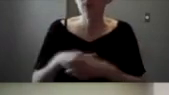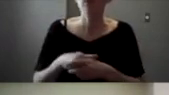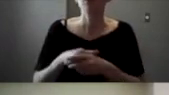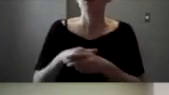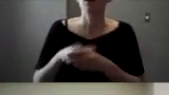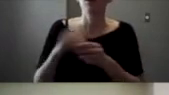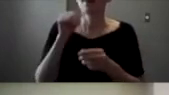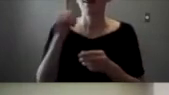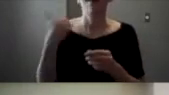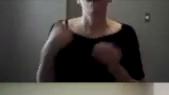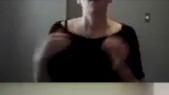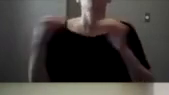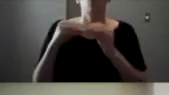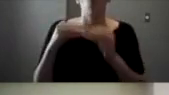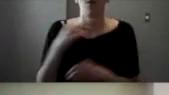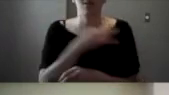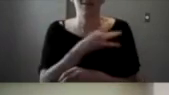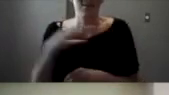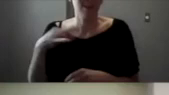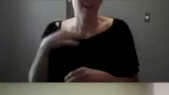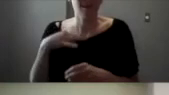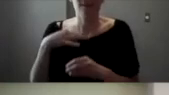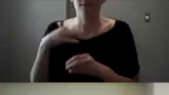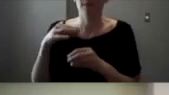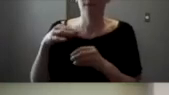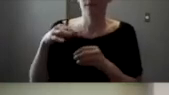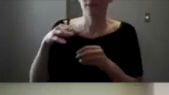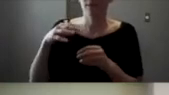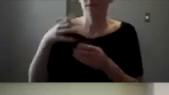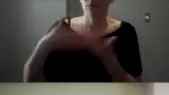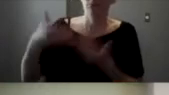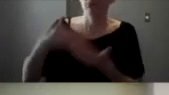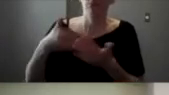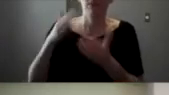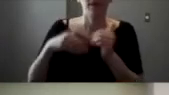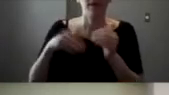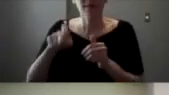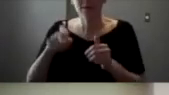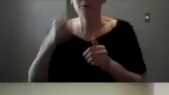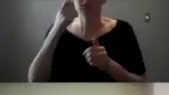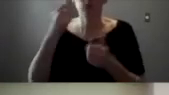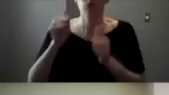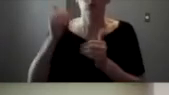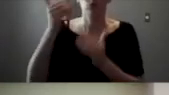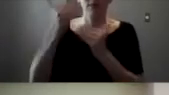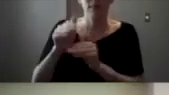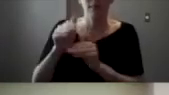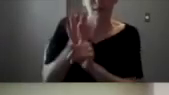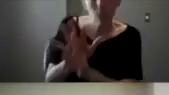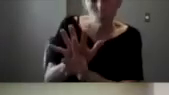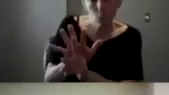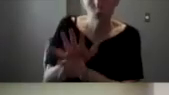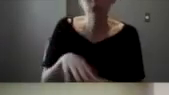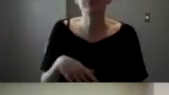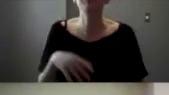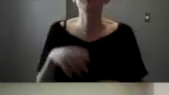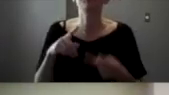patient exposure to the virus that ultimately could lead to illness. Second is that we want to make sure